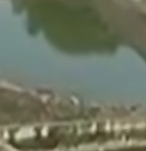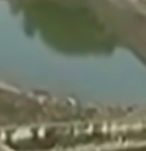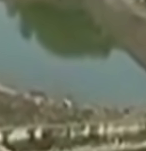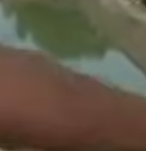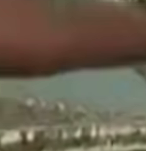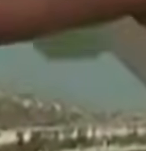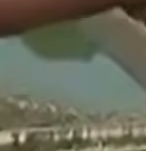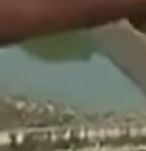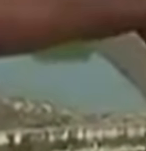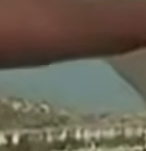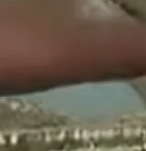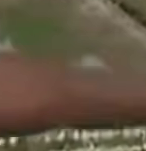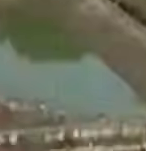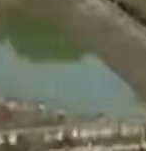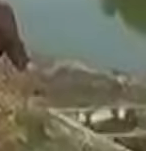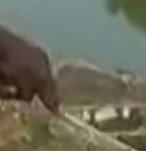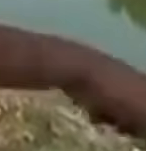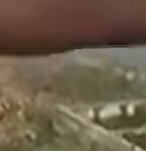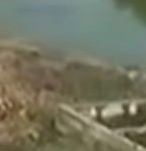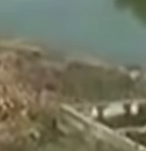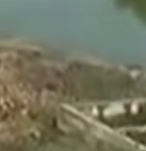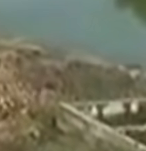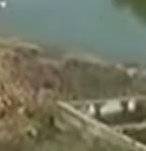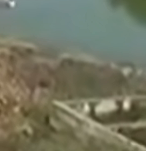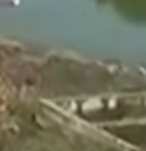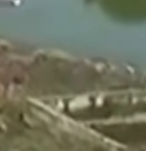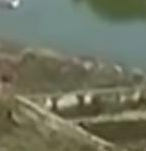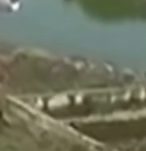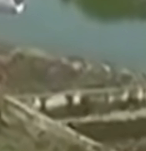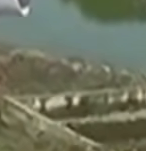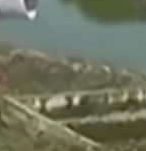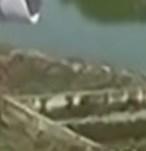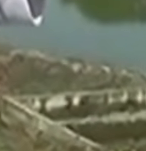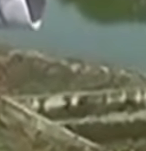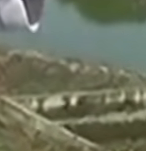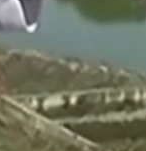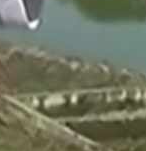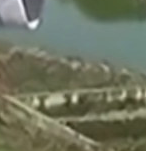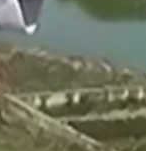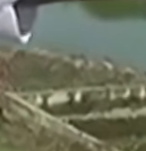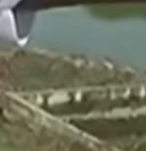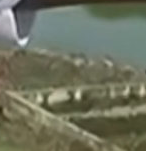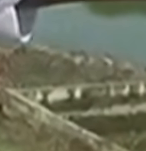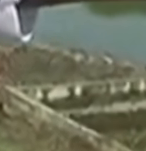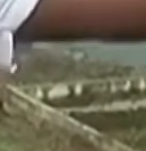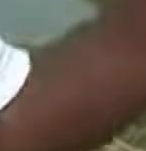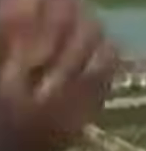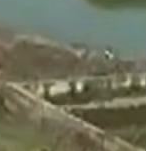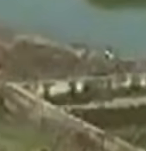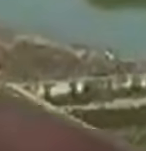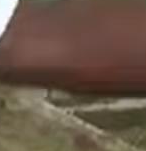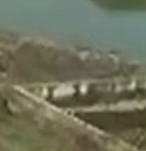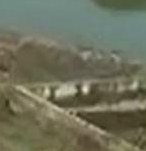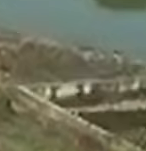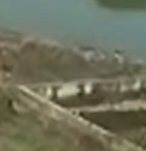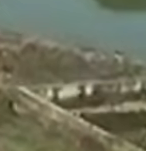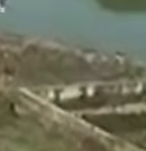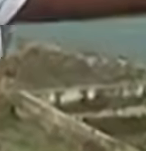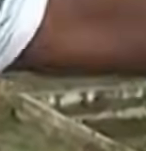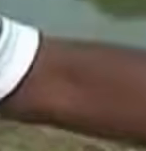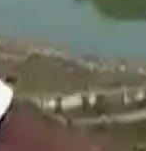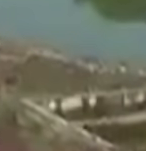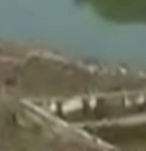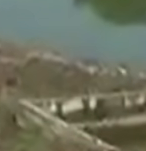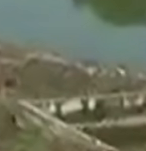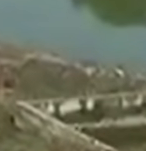the officer in charge is aware of this. This water is used to nourish paddy lands. Farmers make a living through this. They do not have another revenue